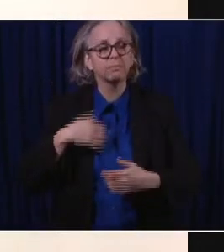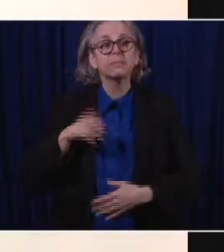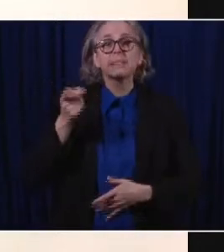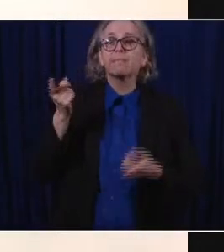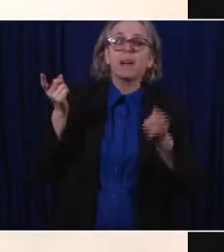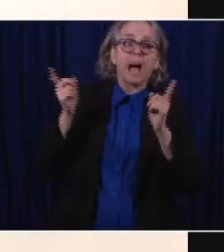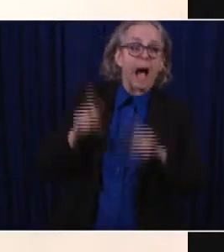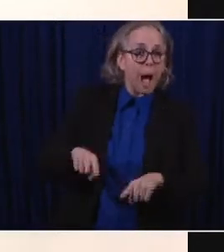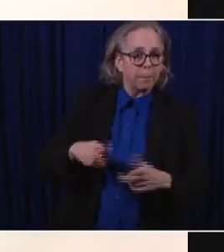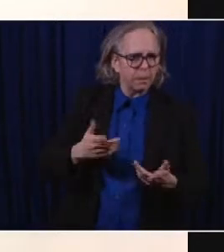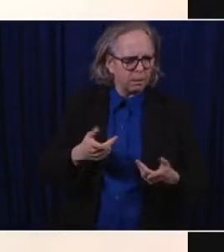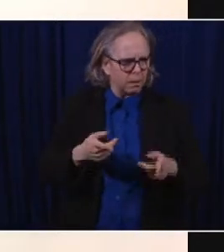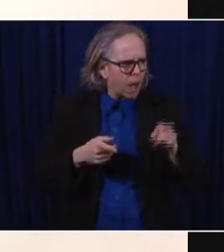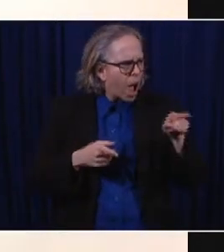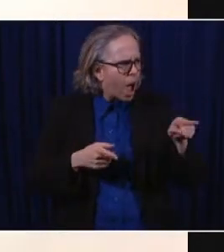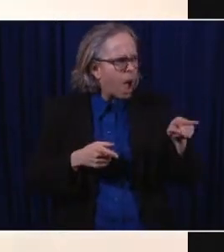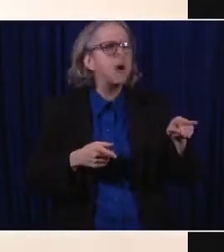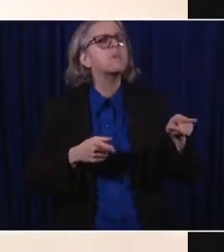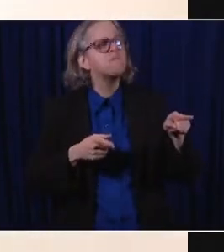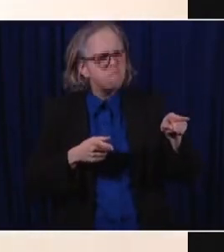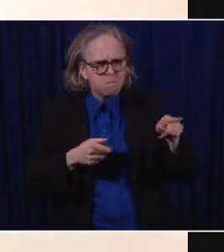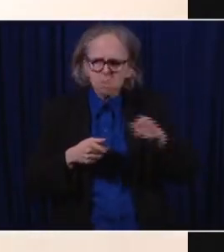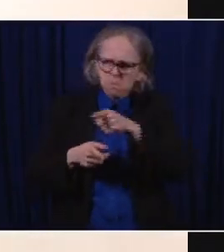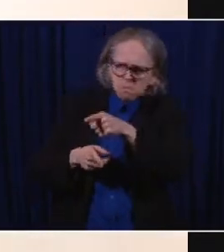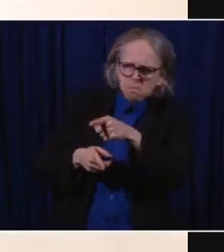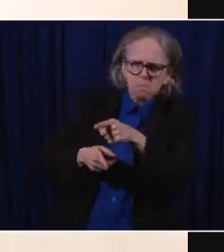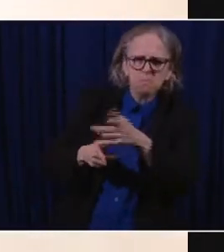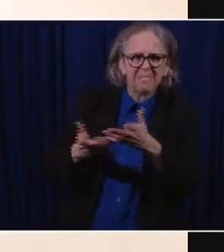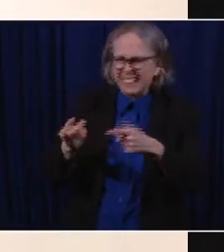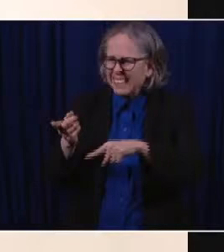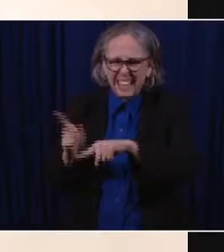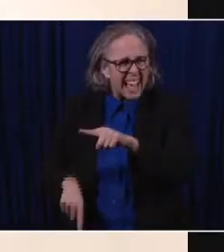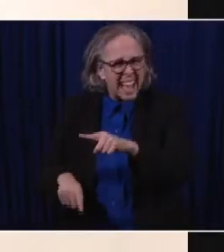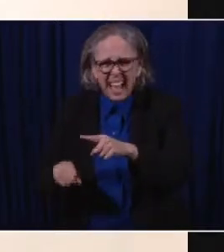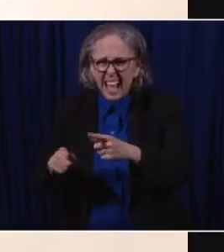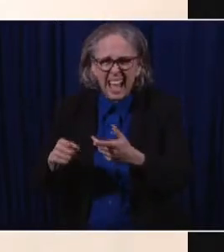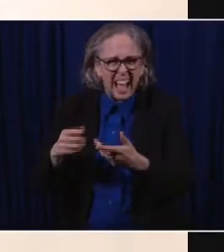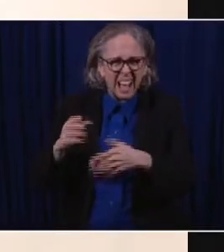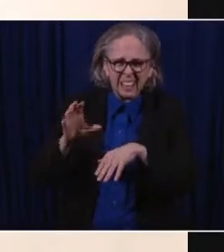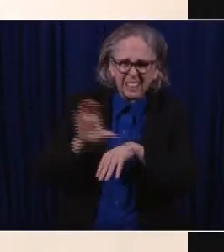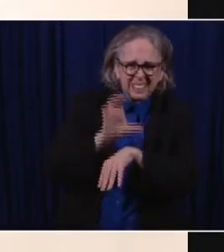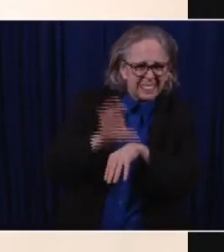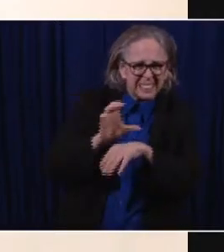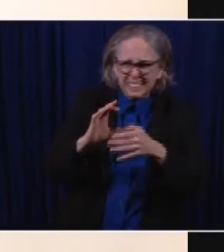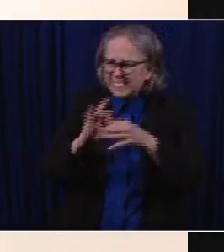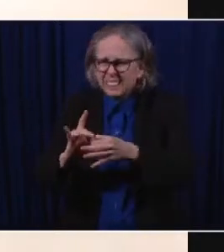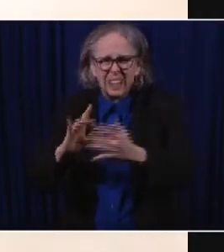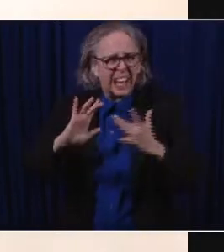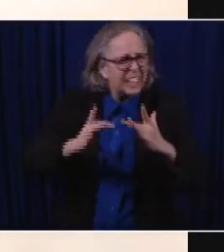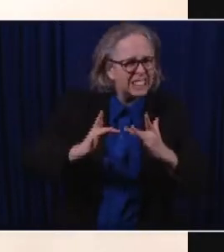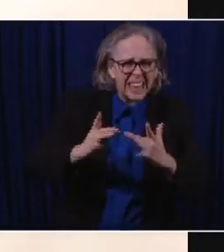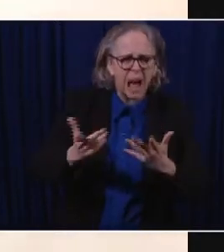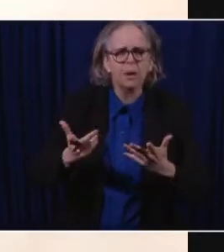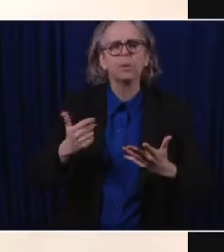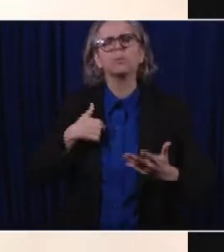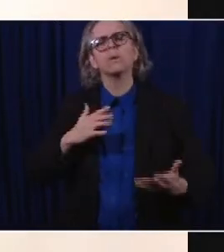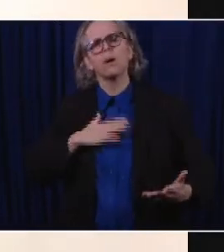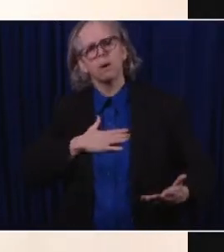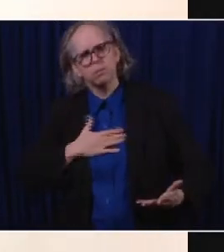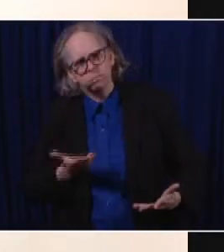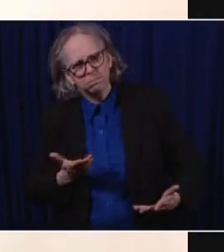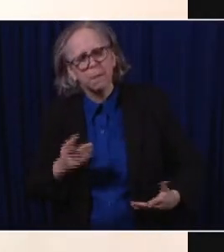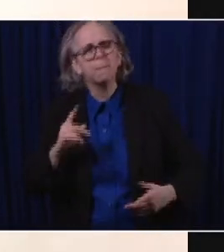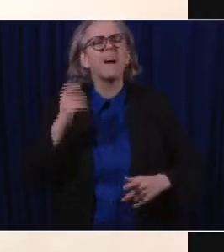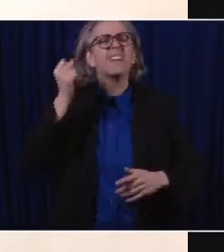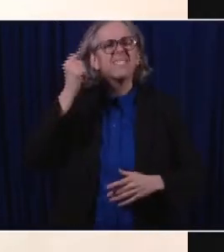there's certain scenarios that it's completely it's not manageable. But for the most part, we're really encouraging folks